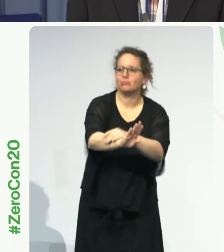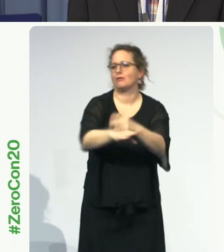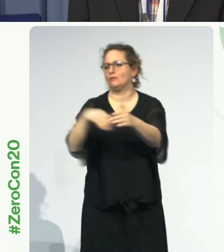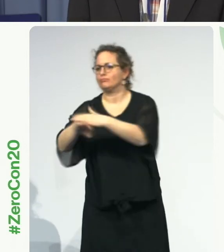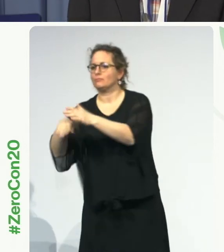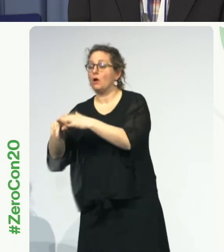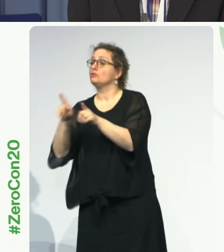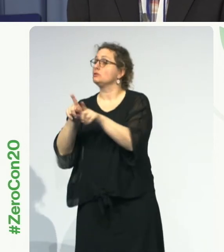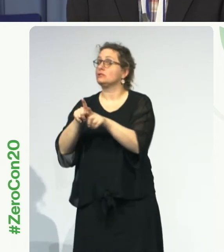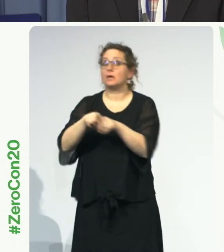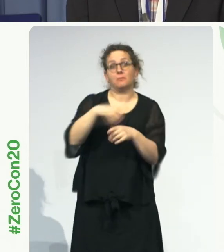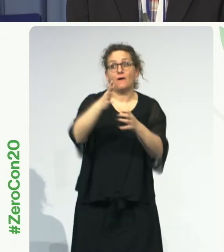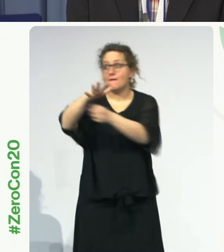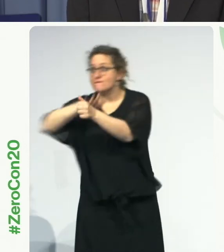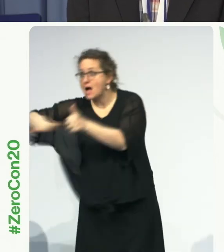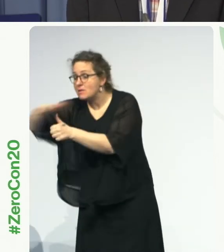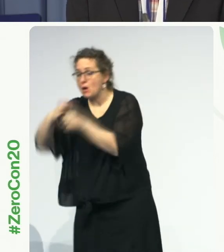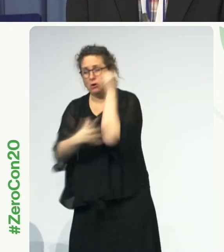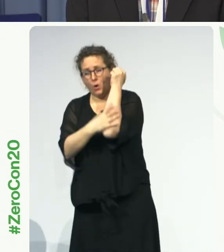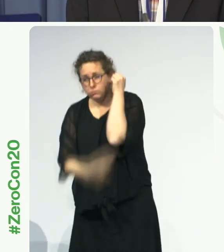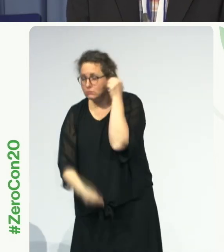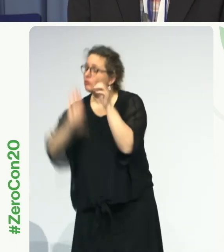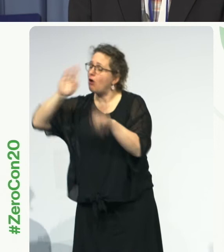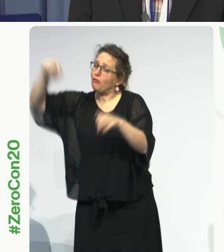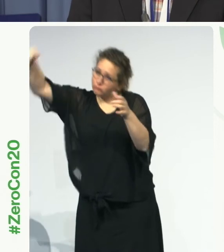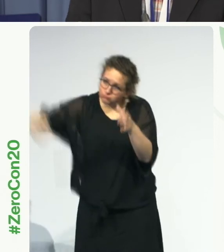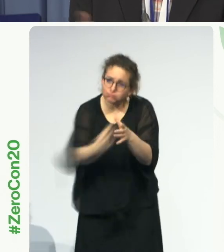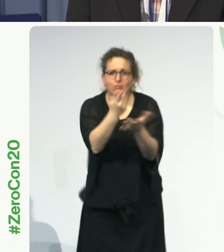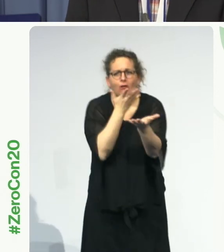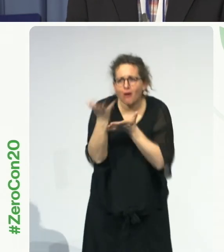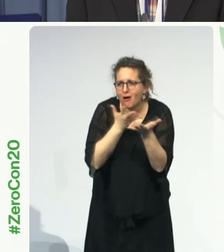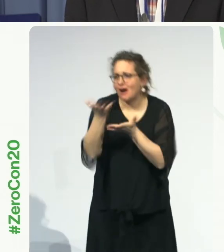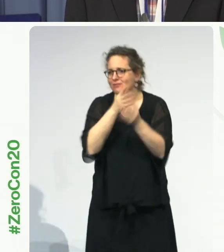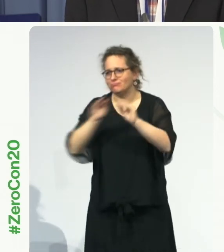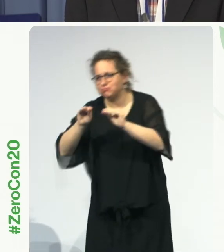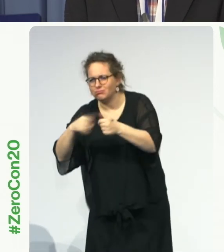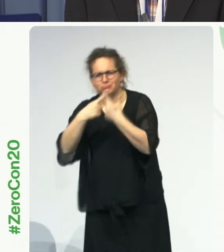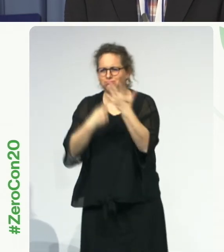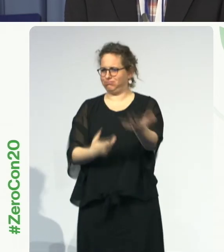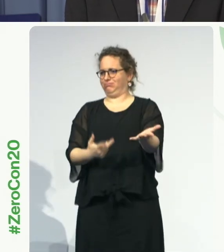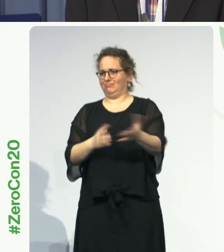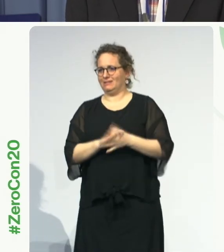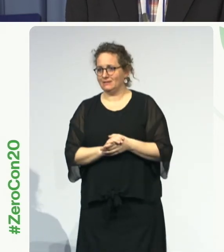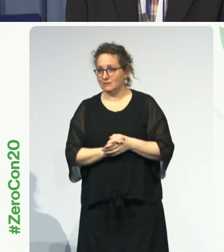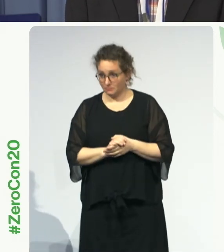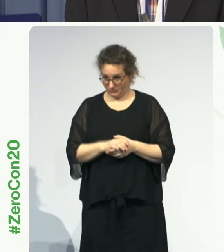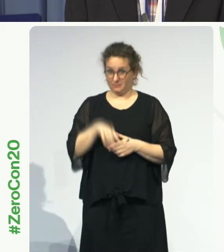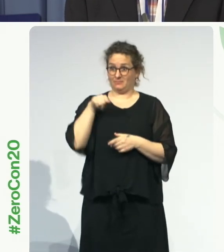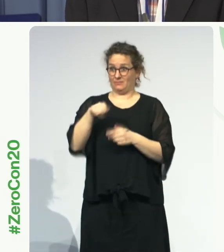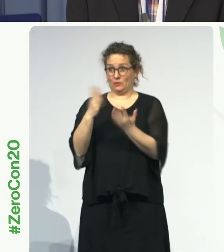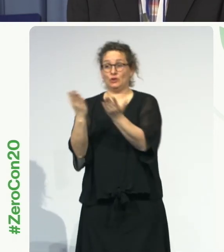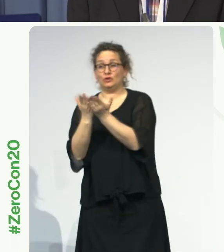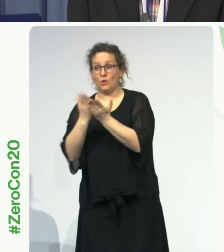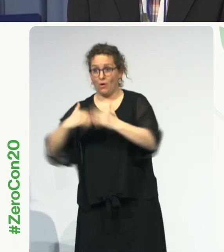children with disabilities, deep in the villages, and we built our schools in different, easily